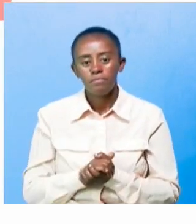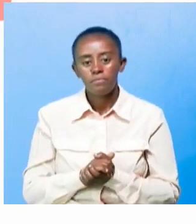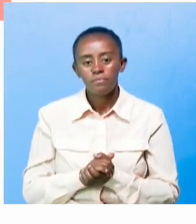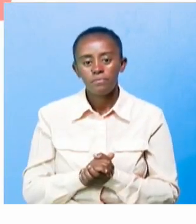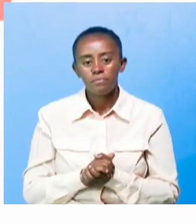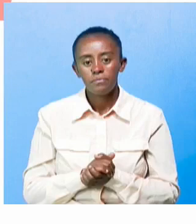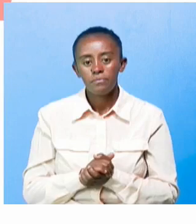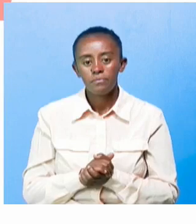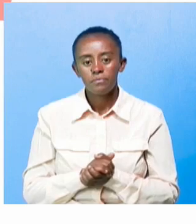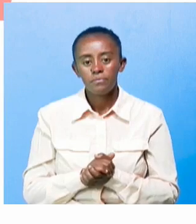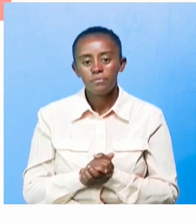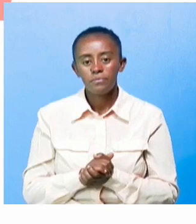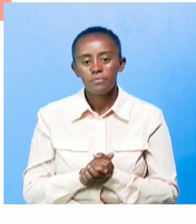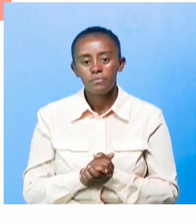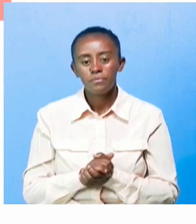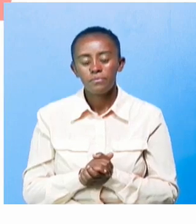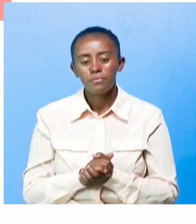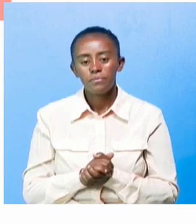as